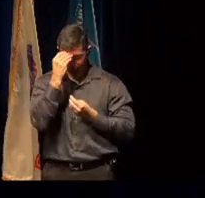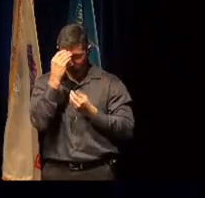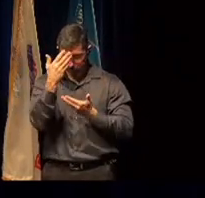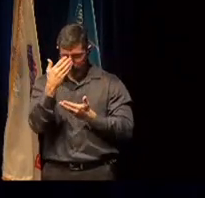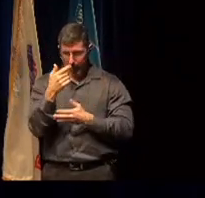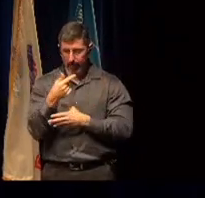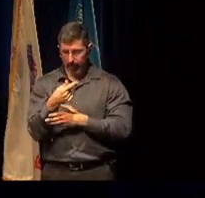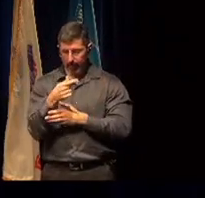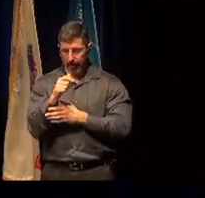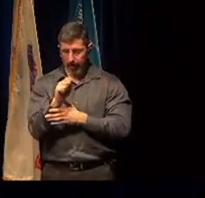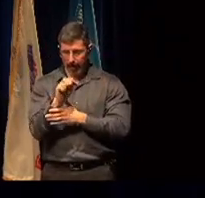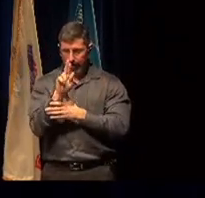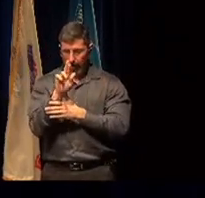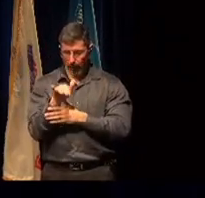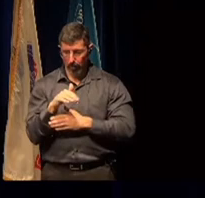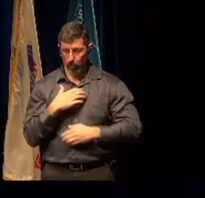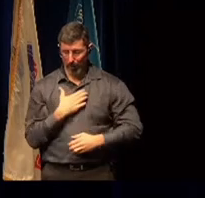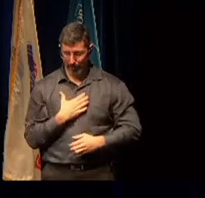And